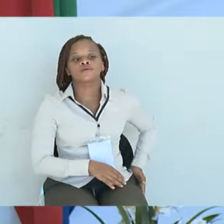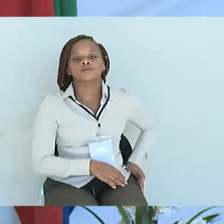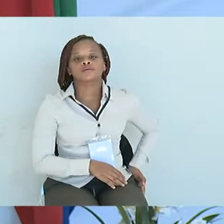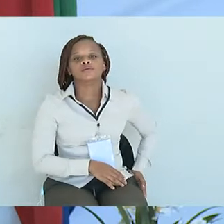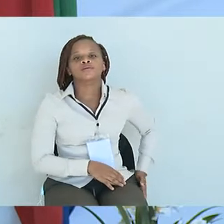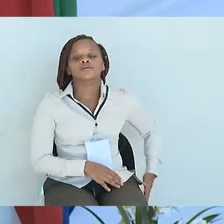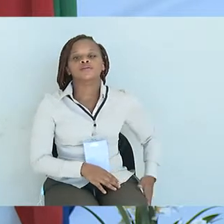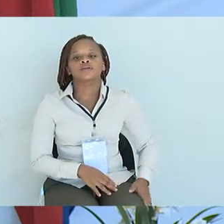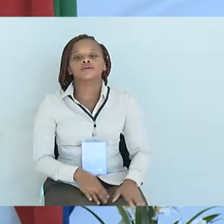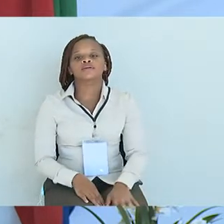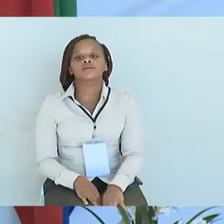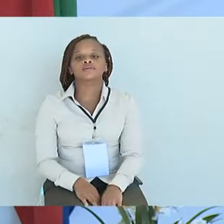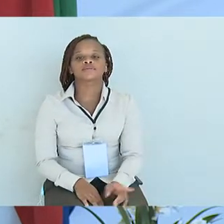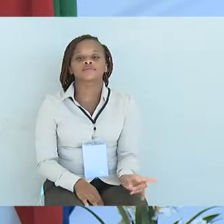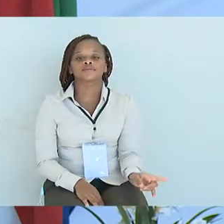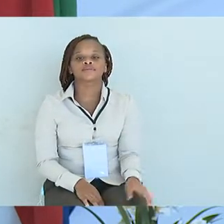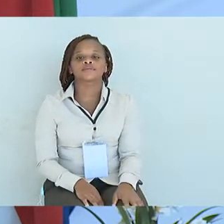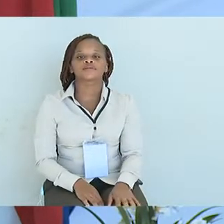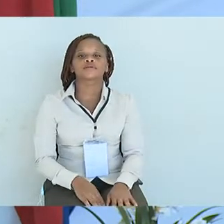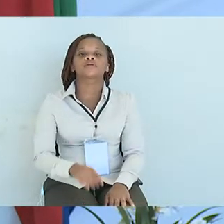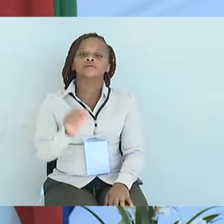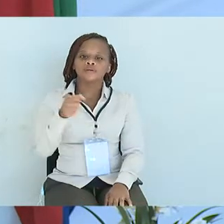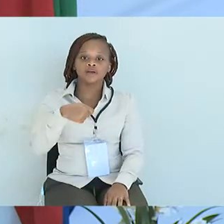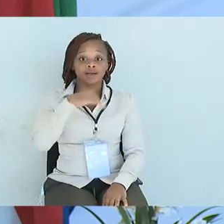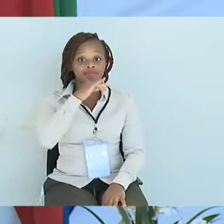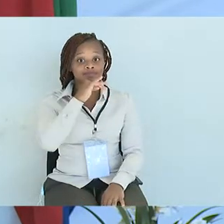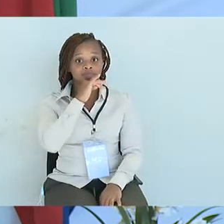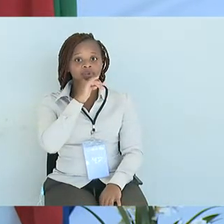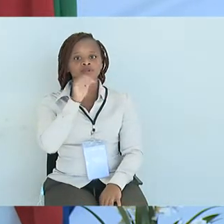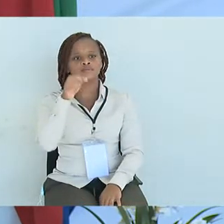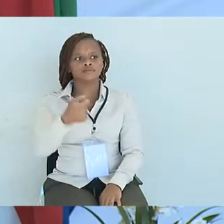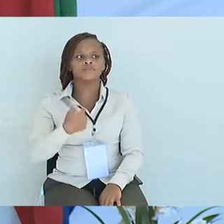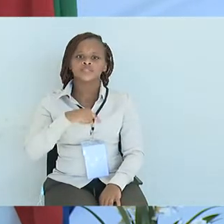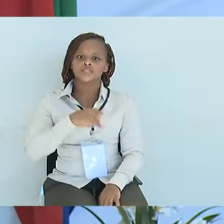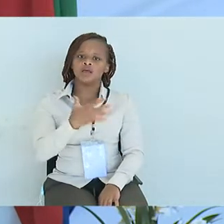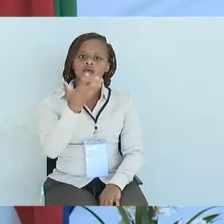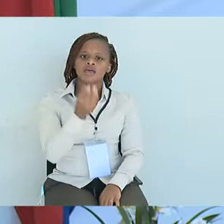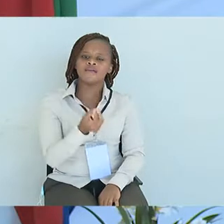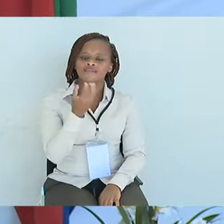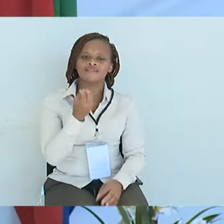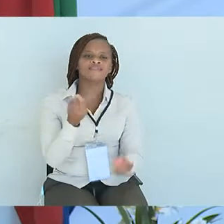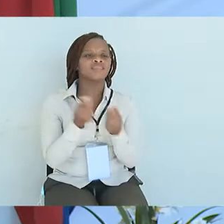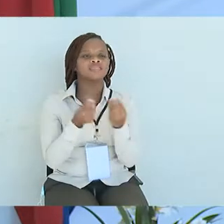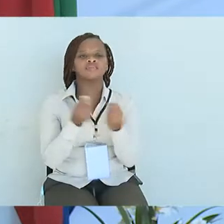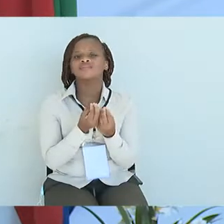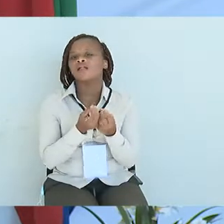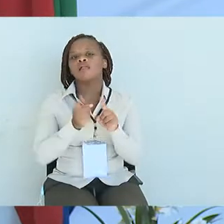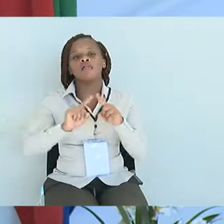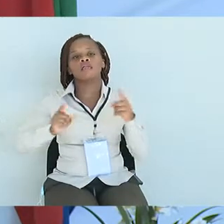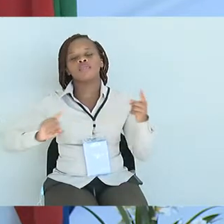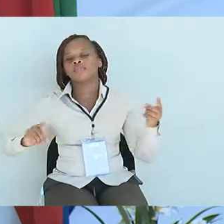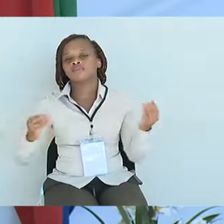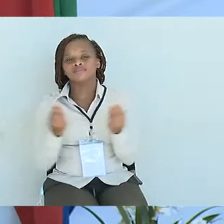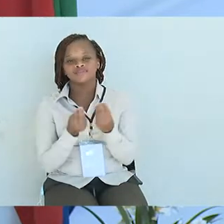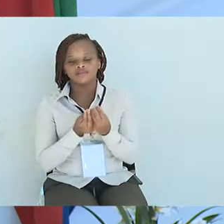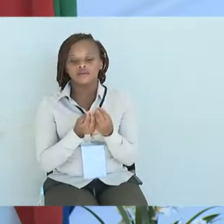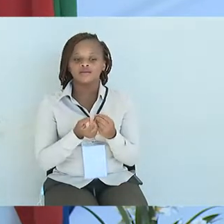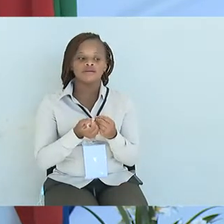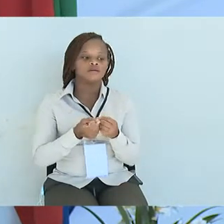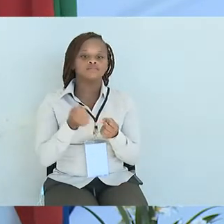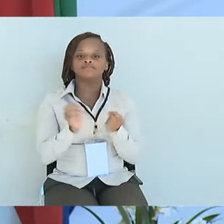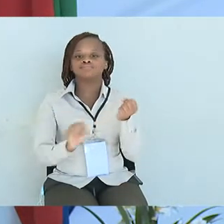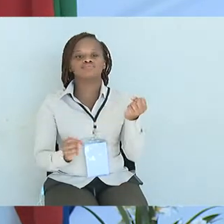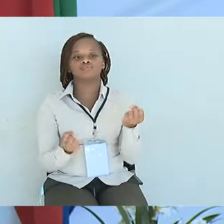So we have got a diverse flora and fauna, and we have got forestry. These are economic anchors and